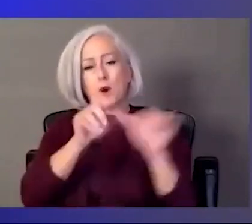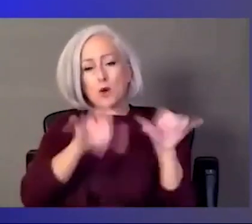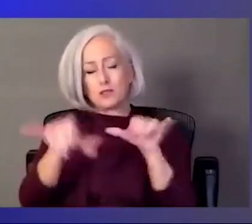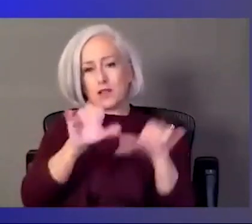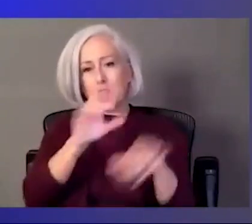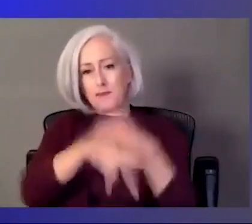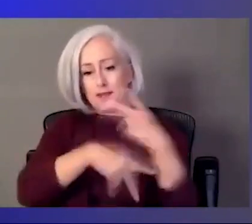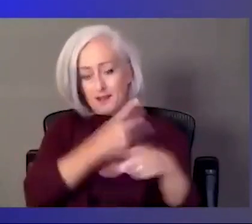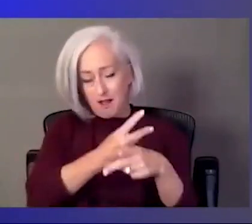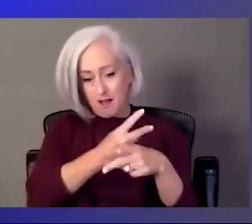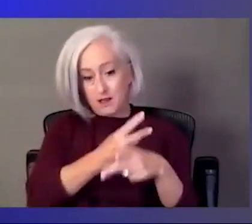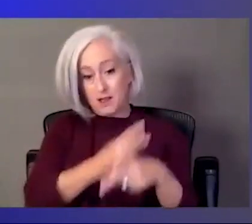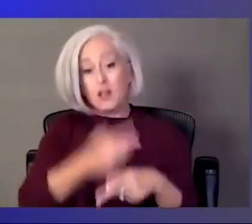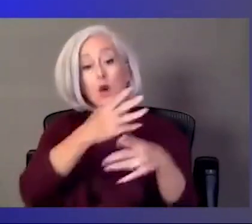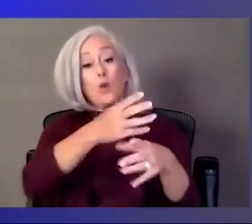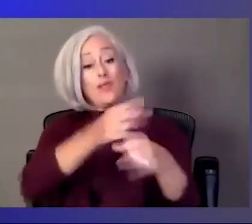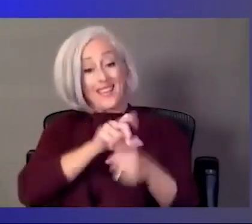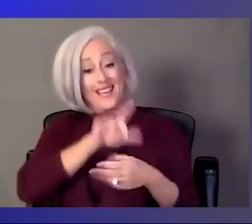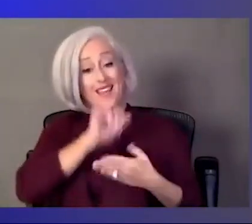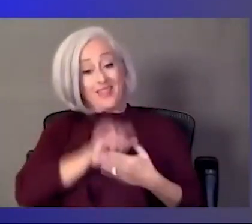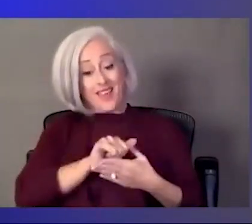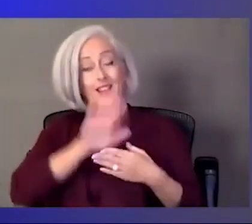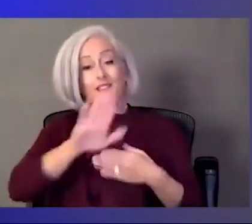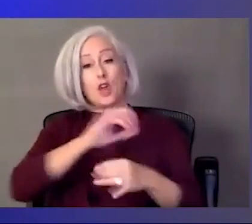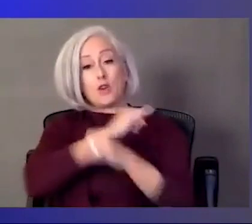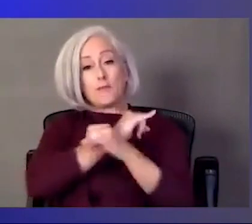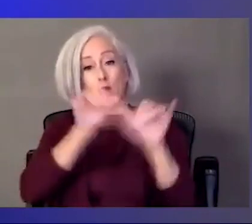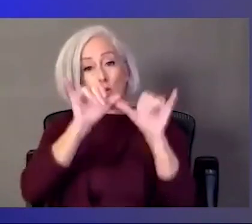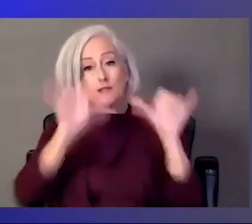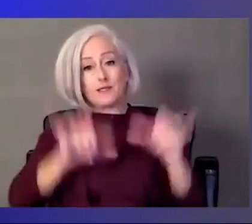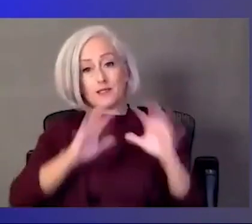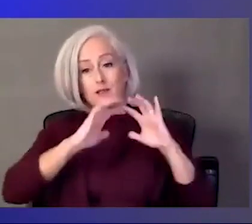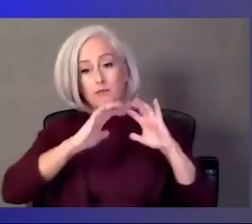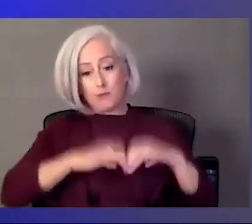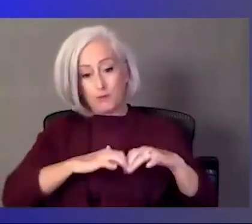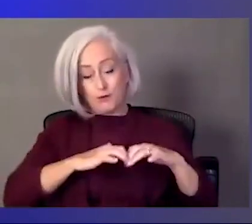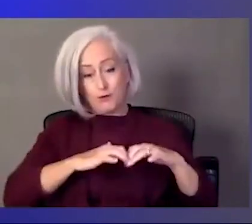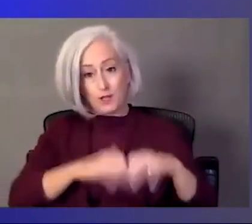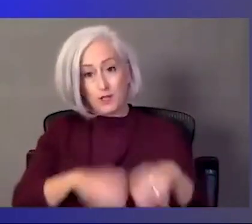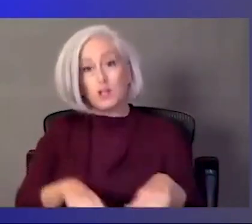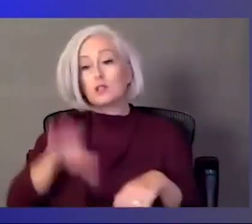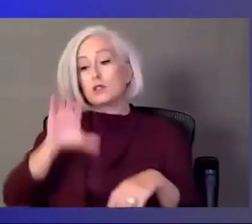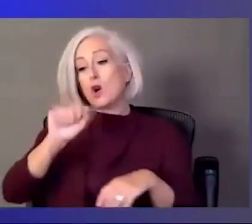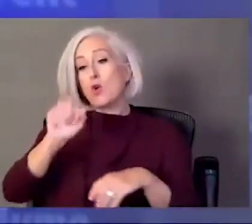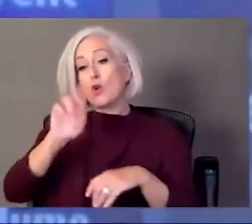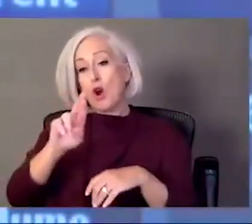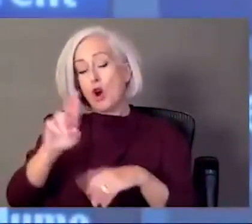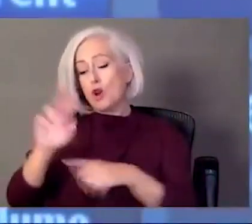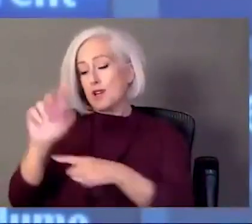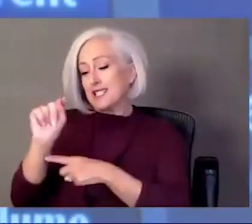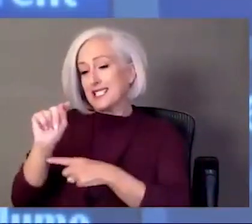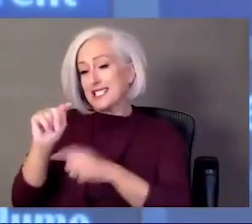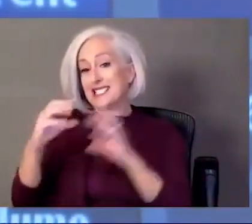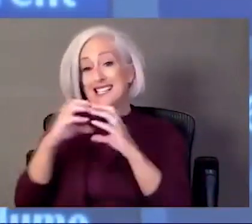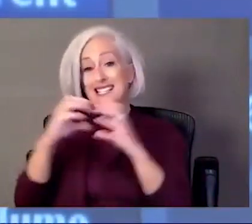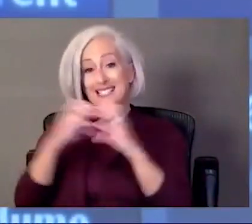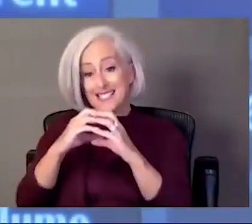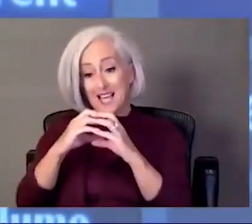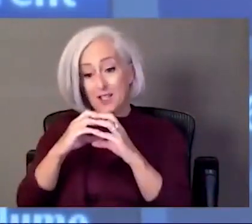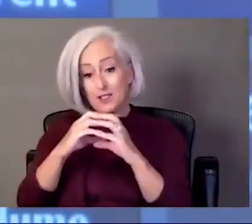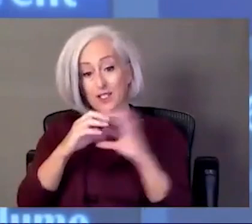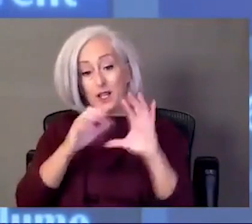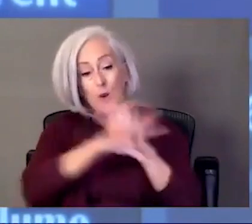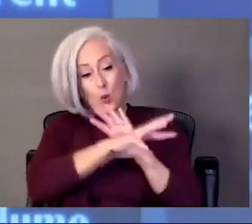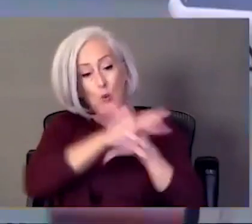immune systems let them down. That's part of the story. And so CAR T cells are taking their immune cells, T cells, out of their blood to the